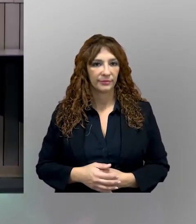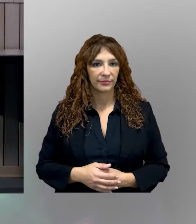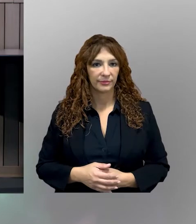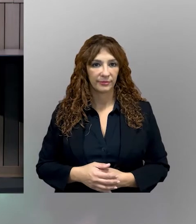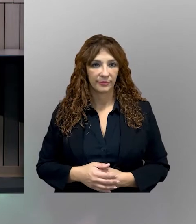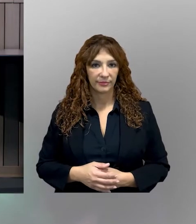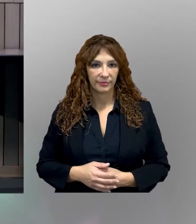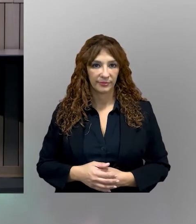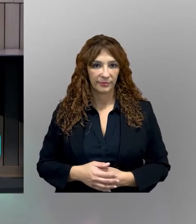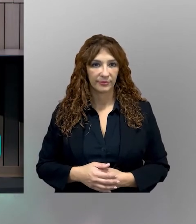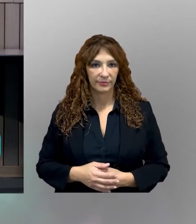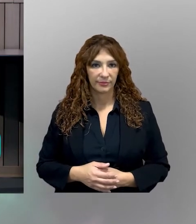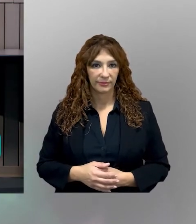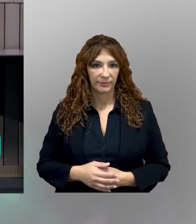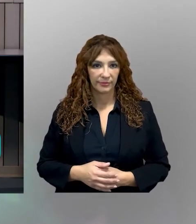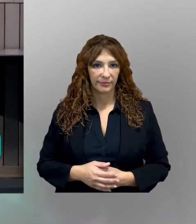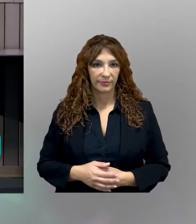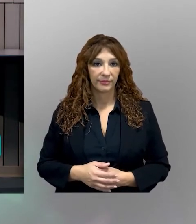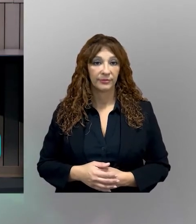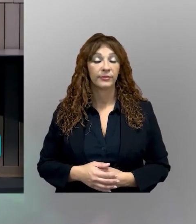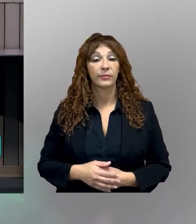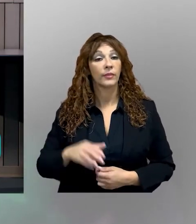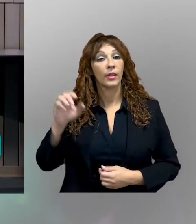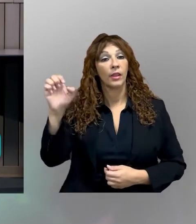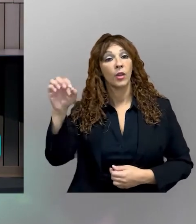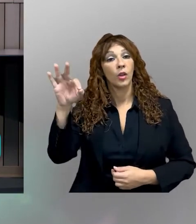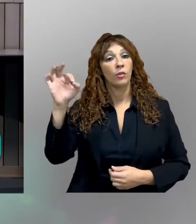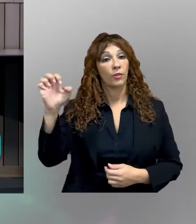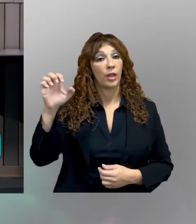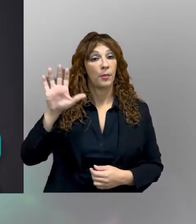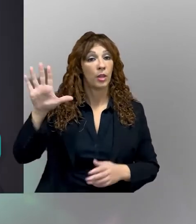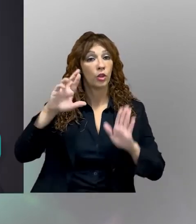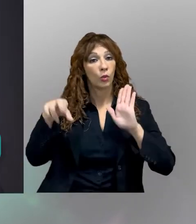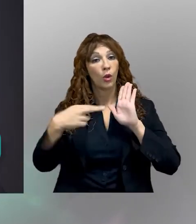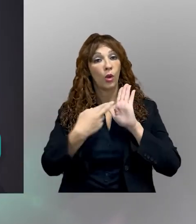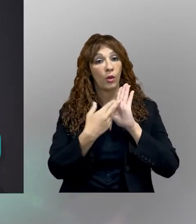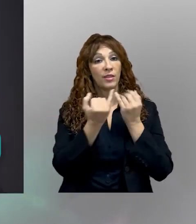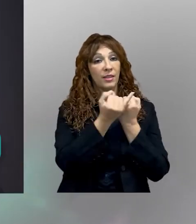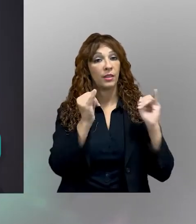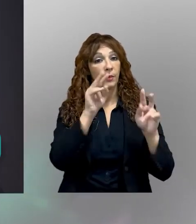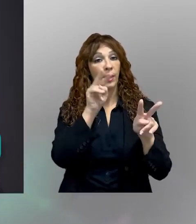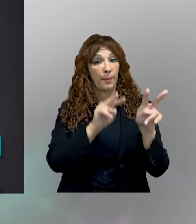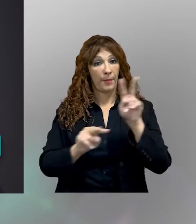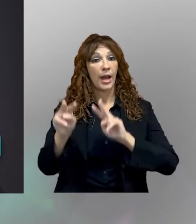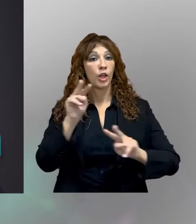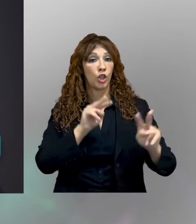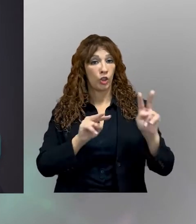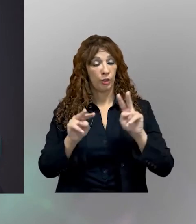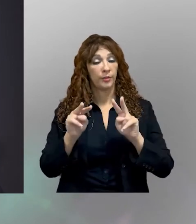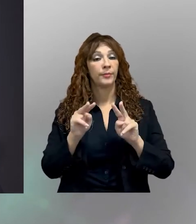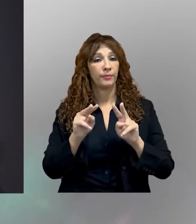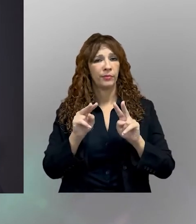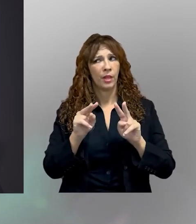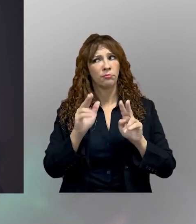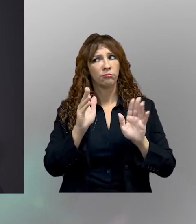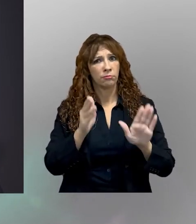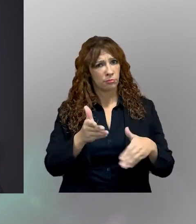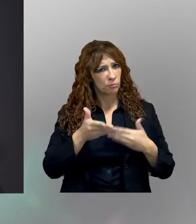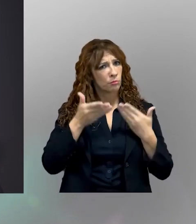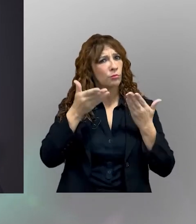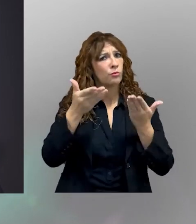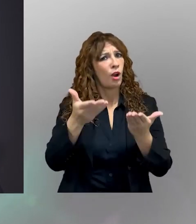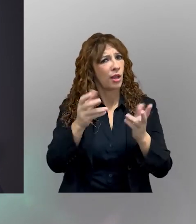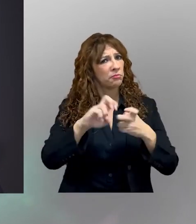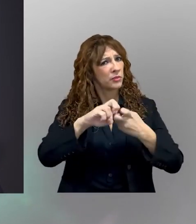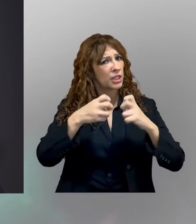Grace Ho, Secretary, Illinois Department of Human Services. Equip for Equality, in their role as an independent monitor,